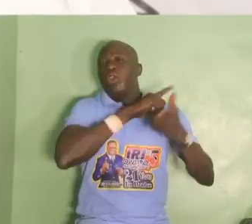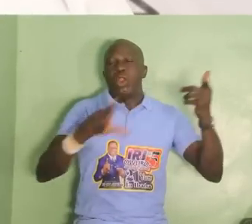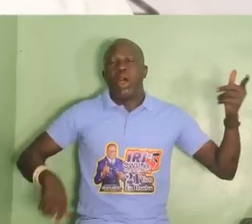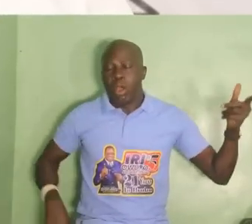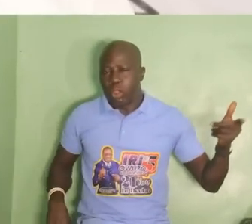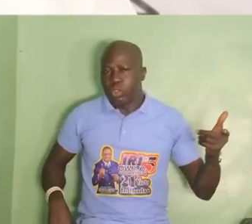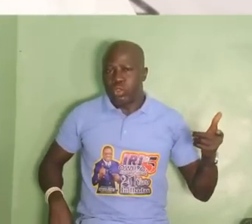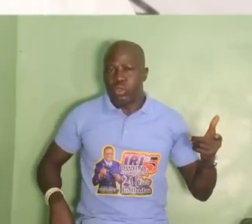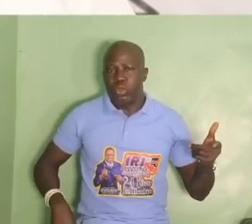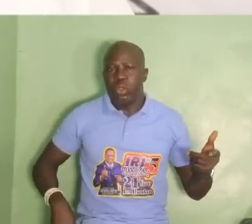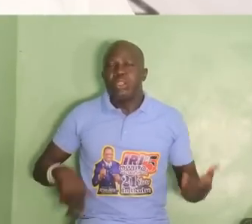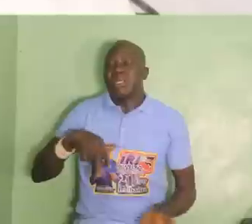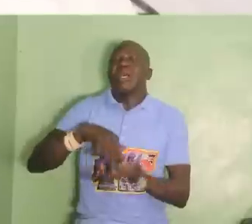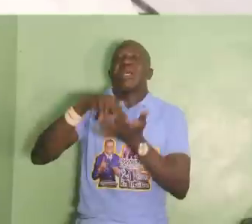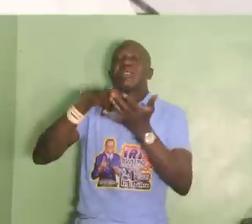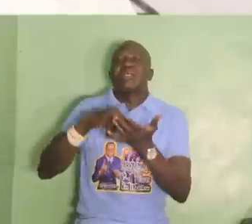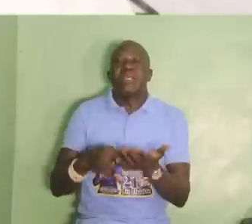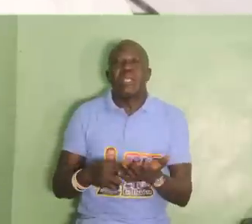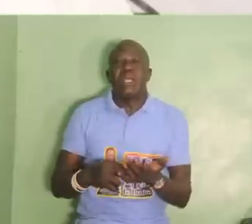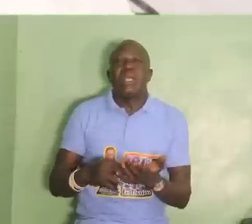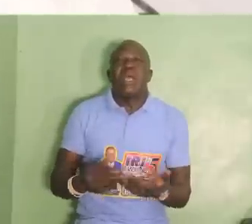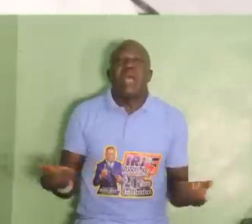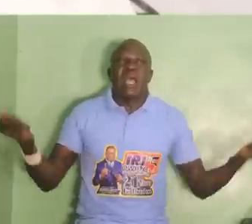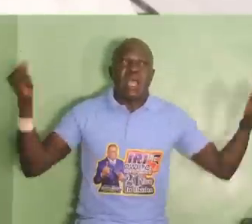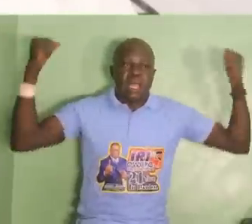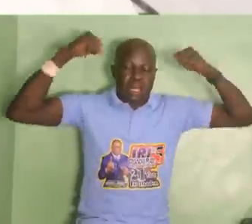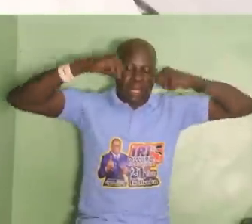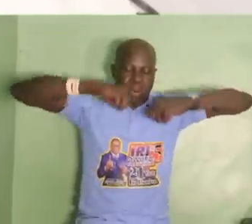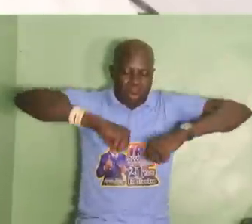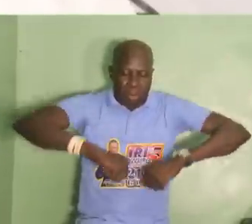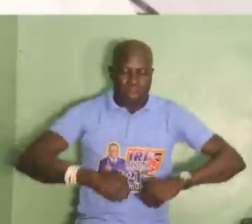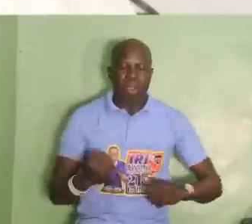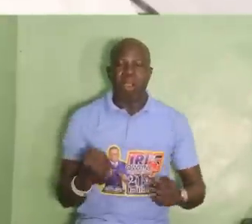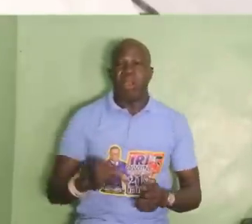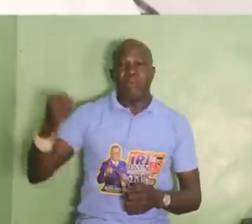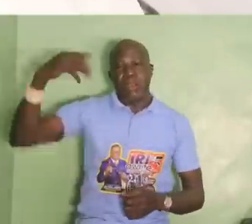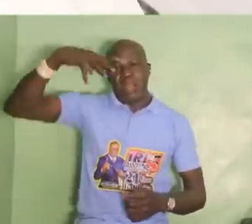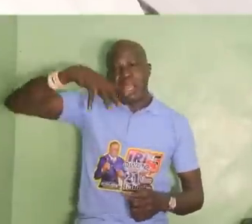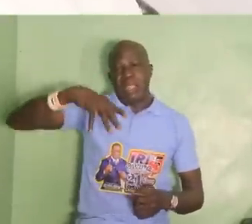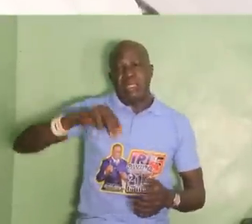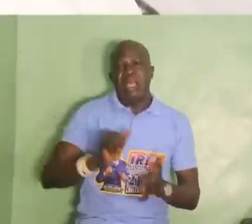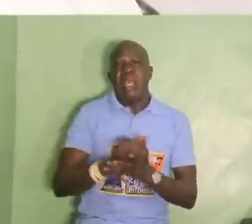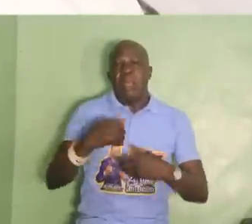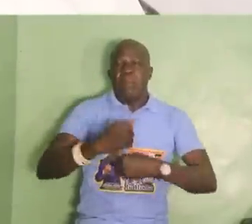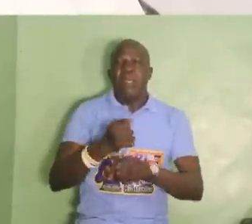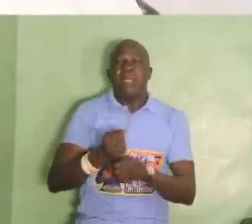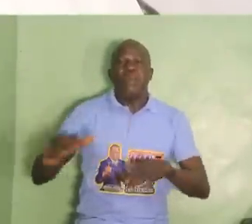7 days. We'll pray. Ben, yes. By grace of God. We'll pray.